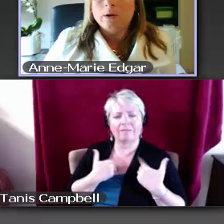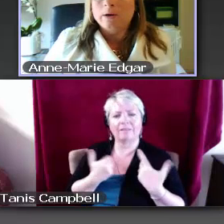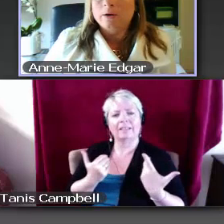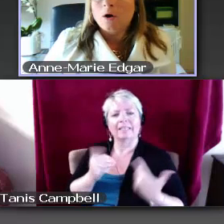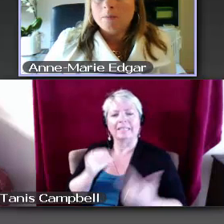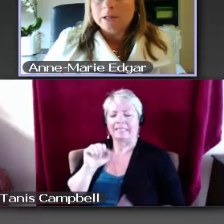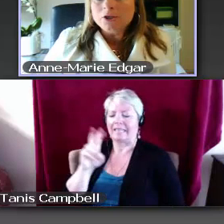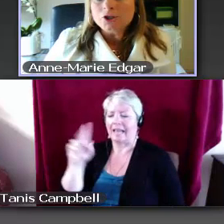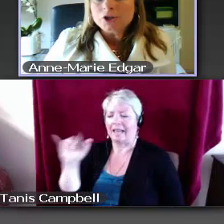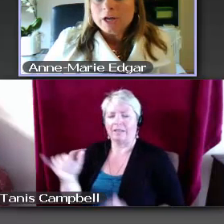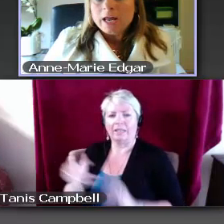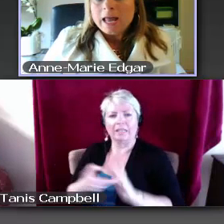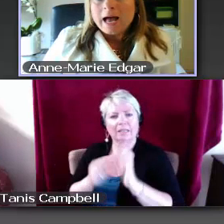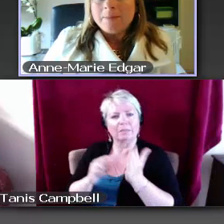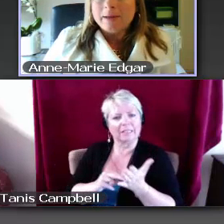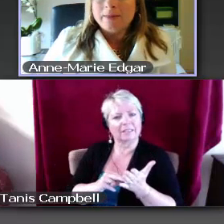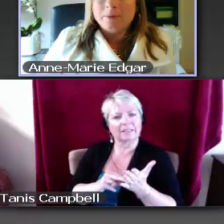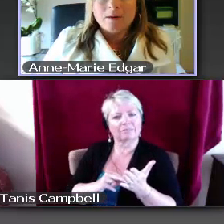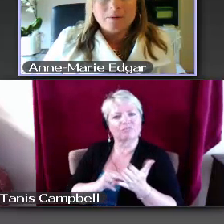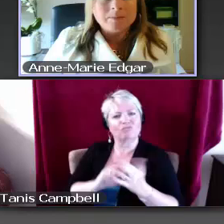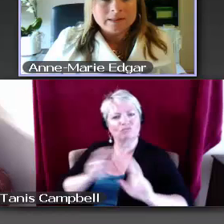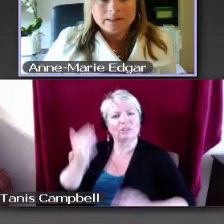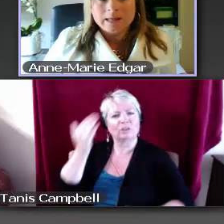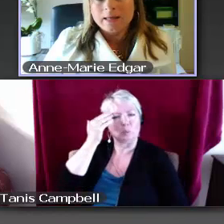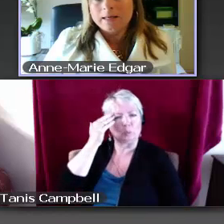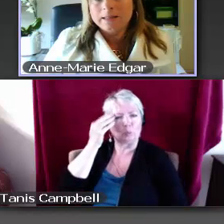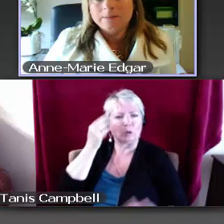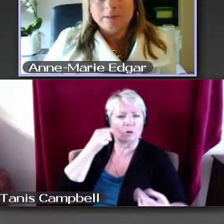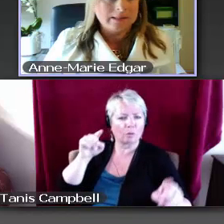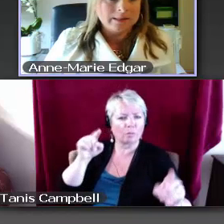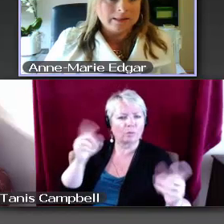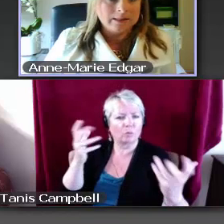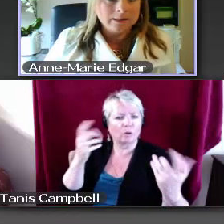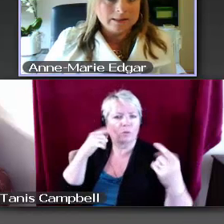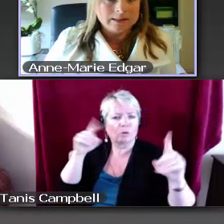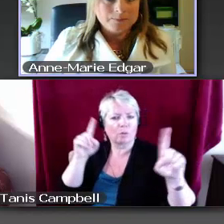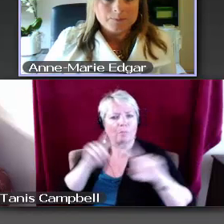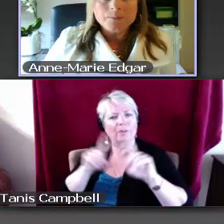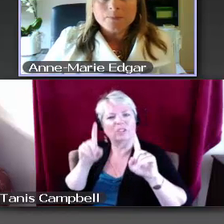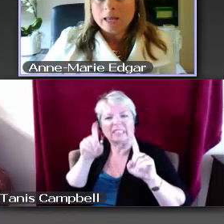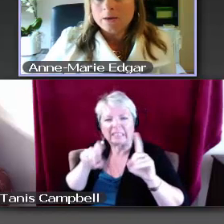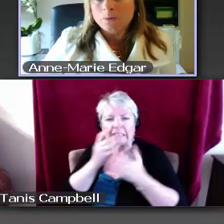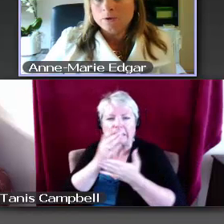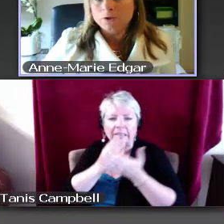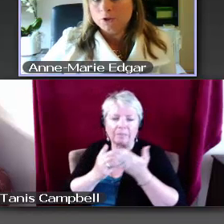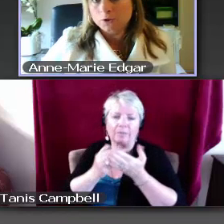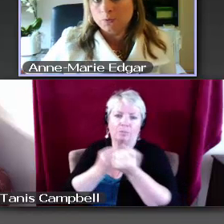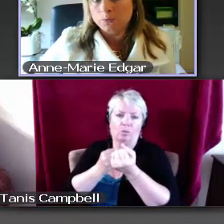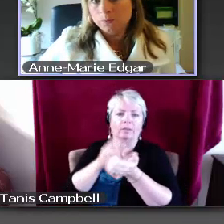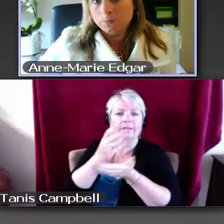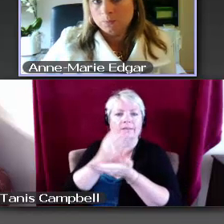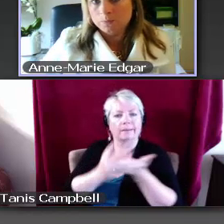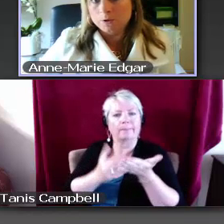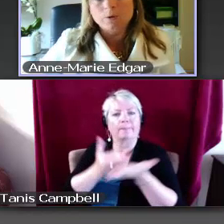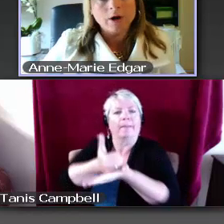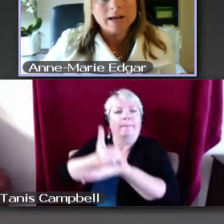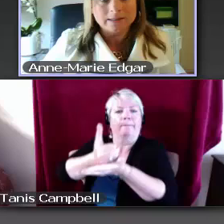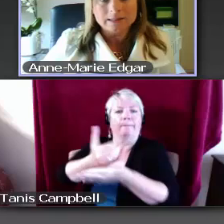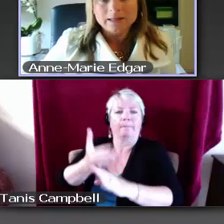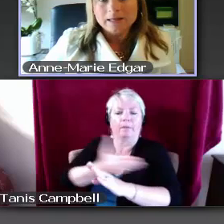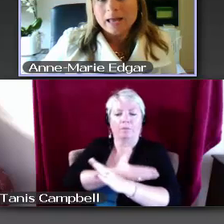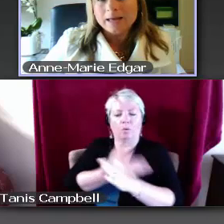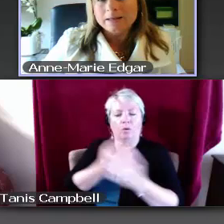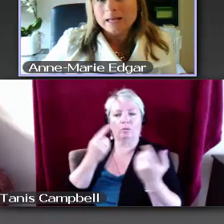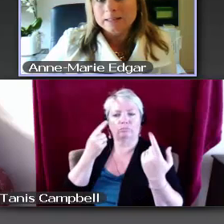what they want to accomplish. But the problem is that they need some assistance in order to